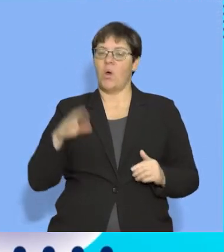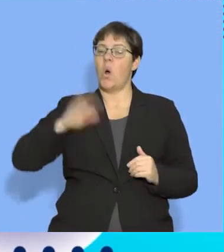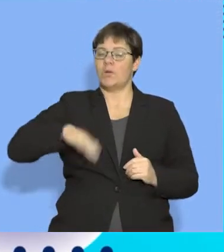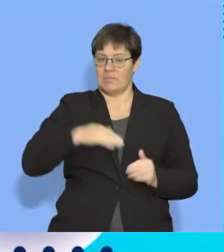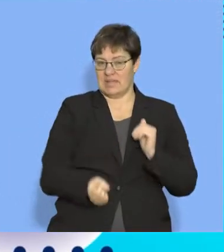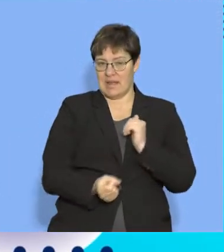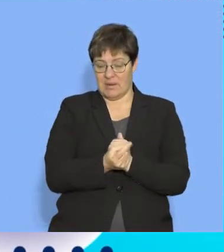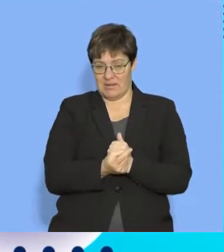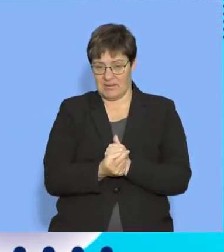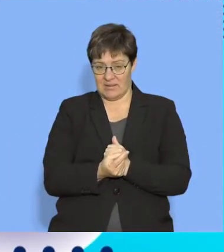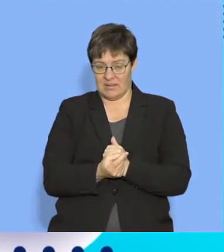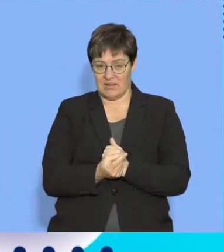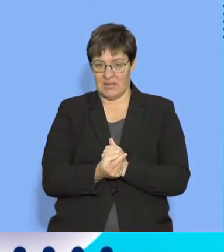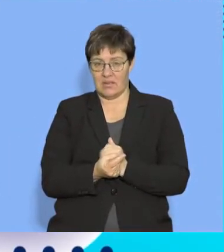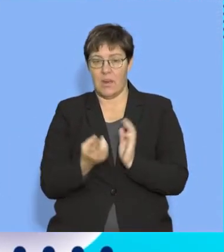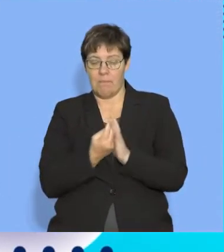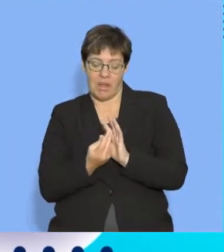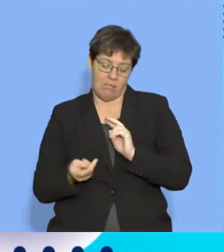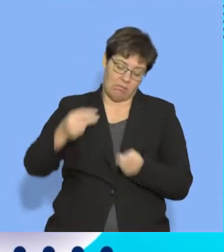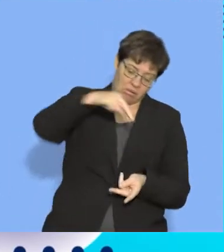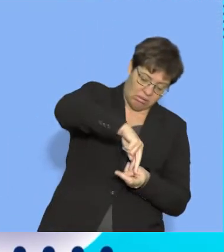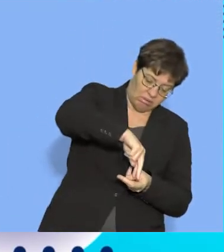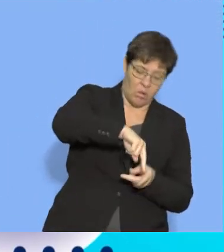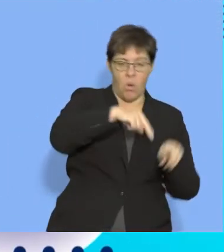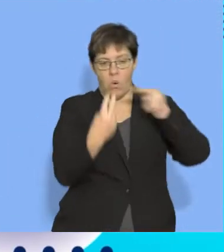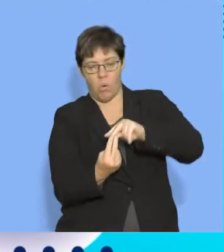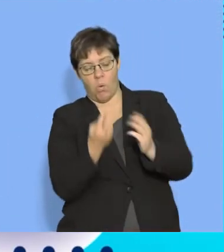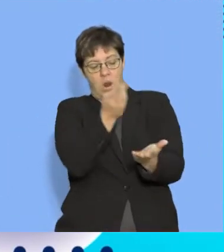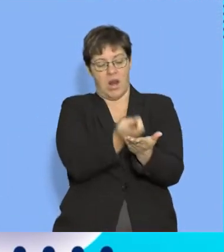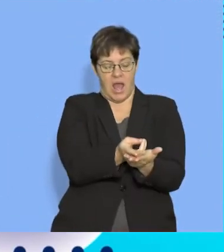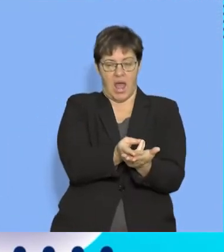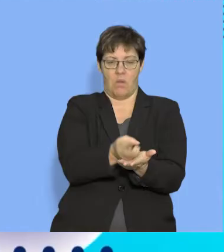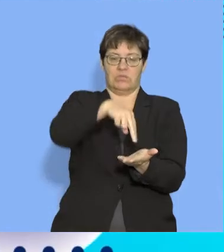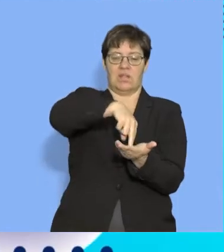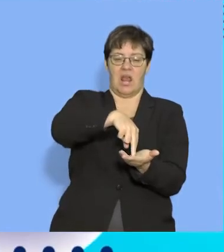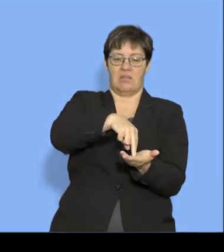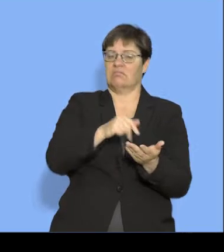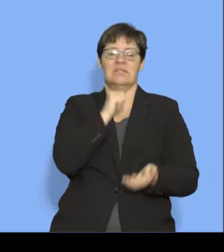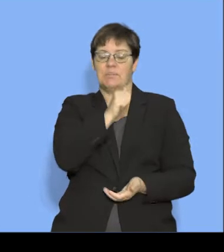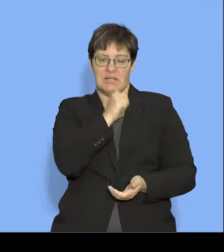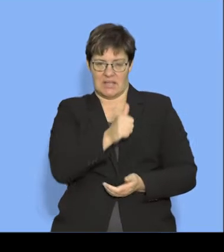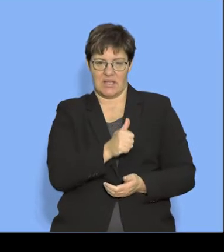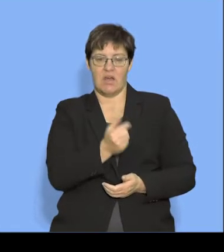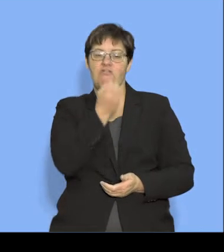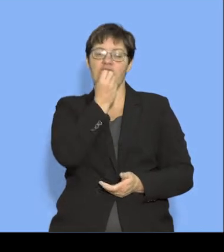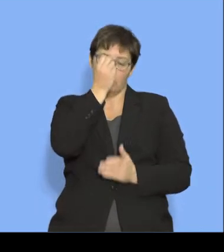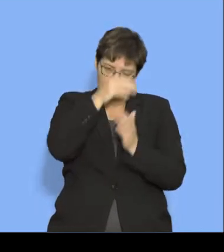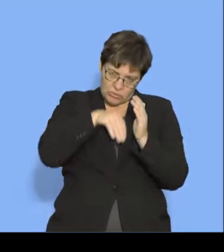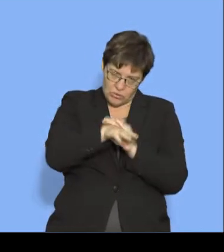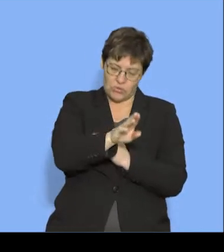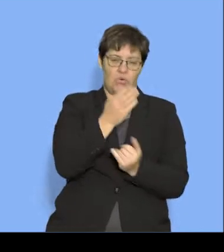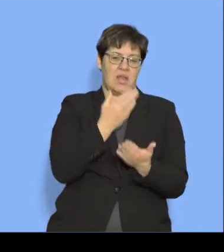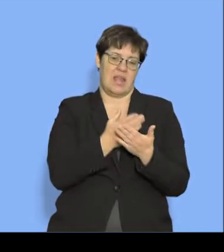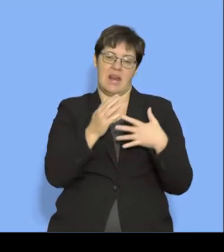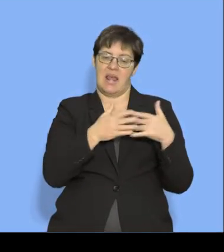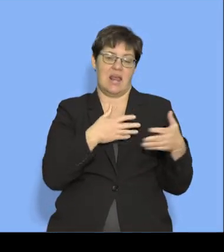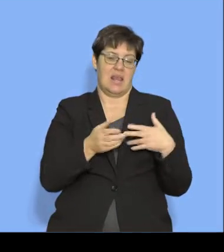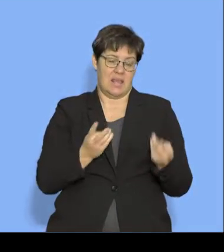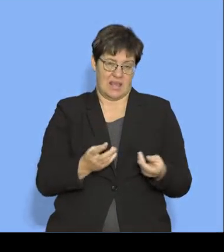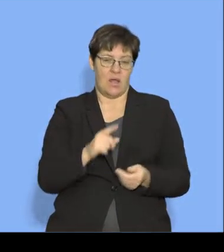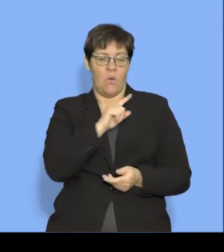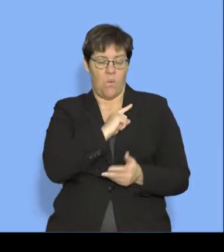happens whether you are standing on your head or lying flat. The food will move through the digestive system